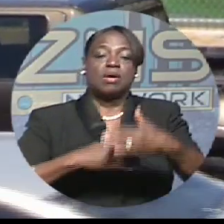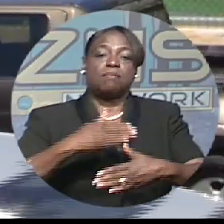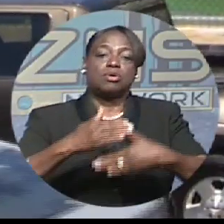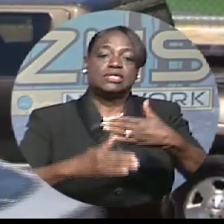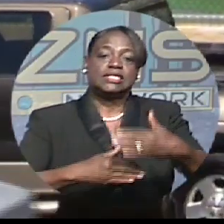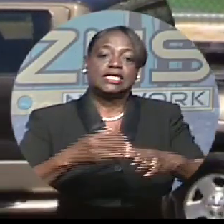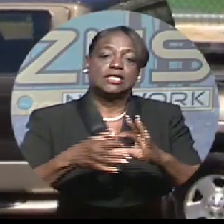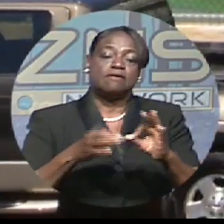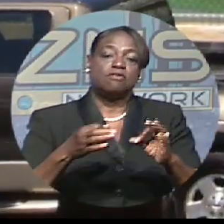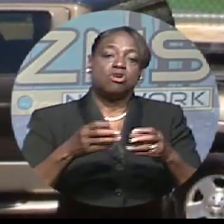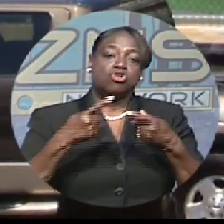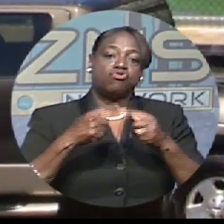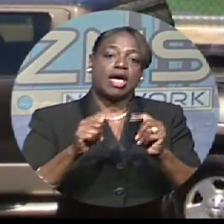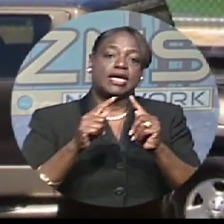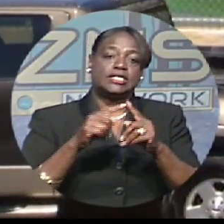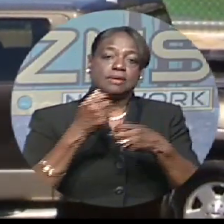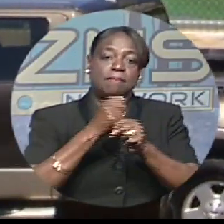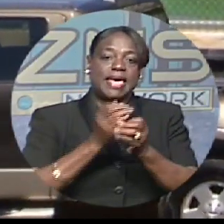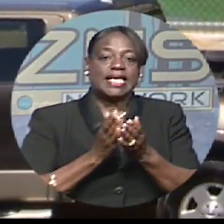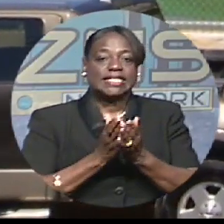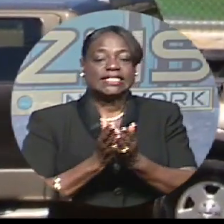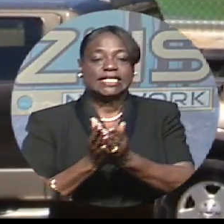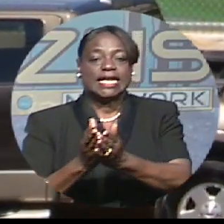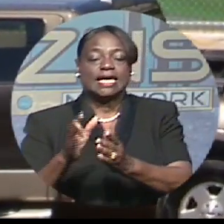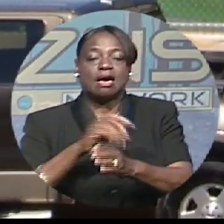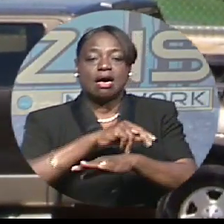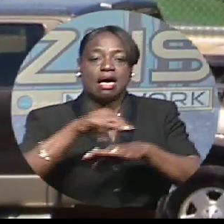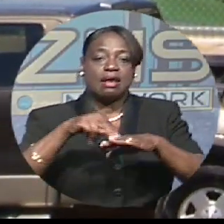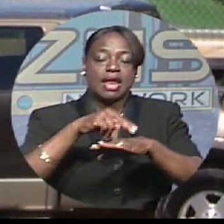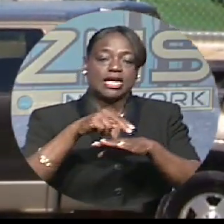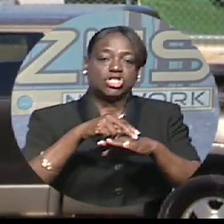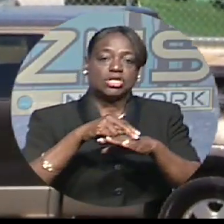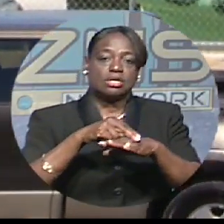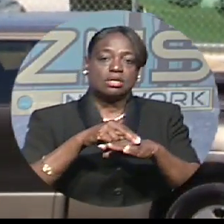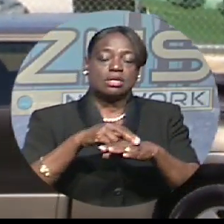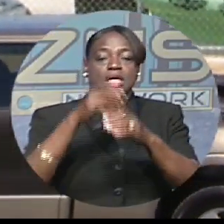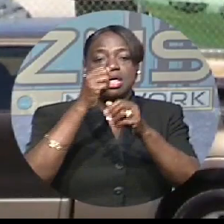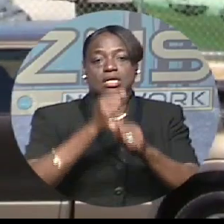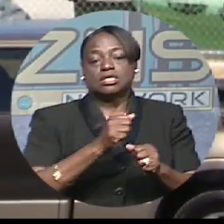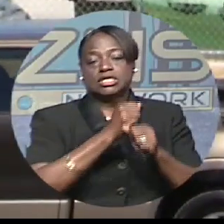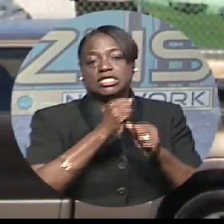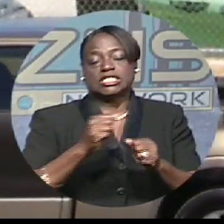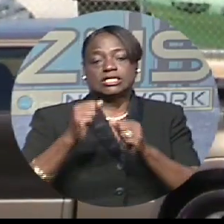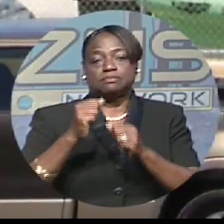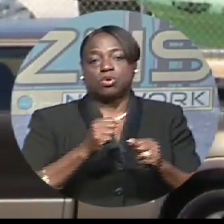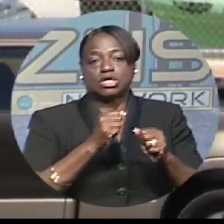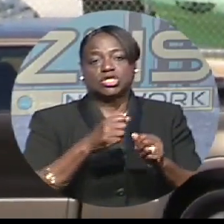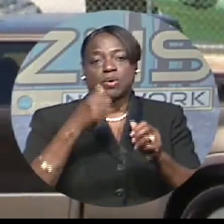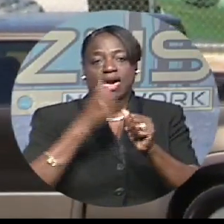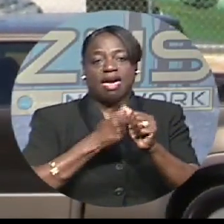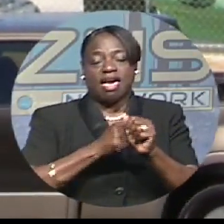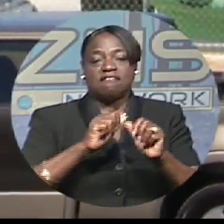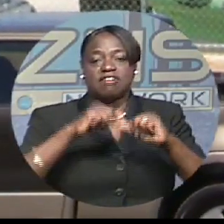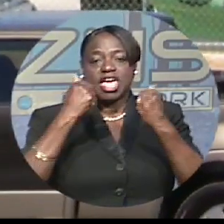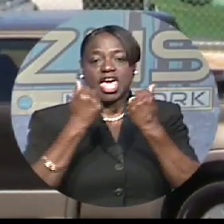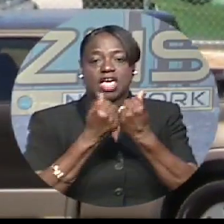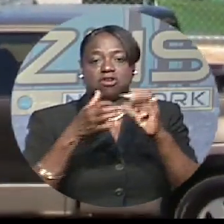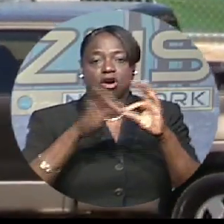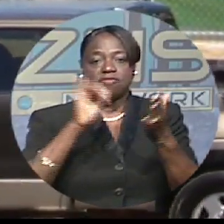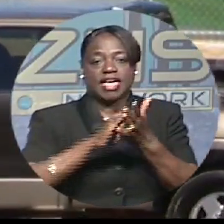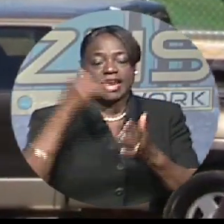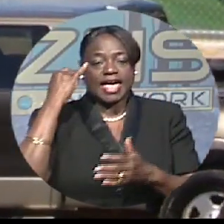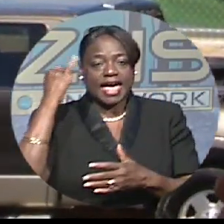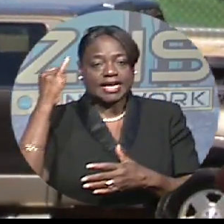the sailing our national sport. So every facet of the development of that idea is